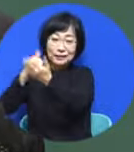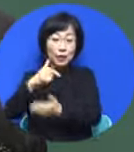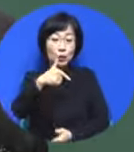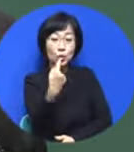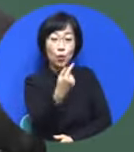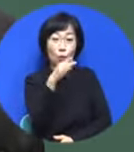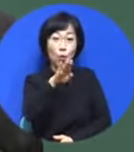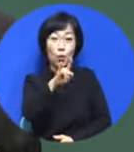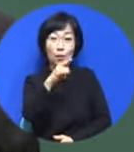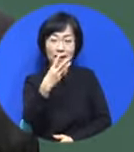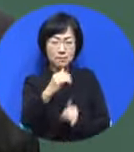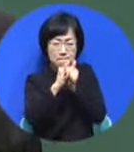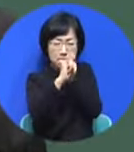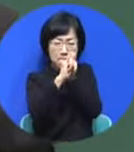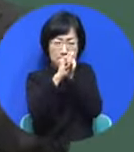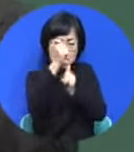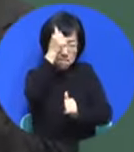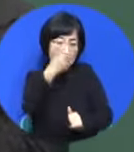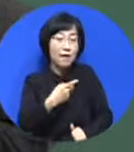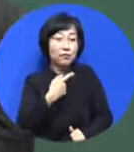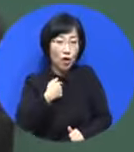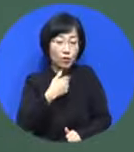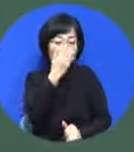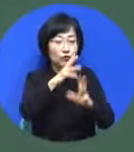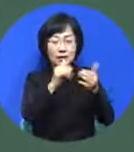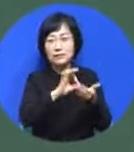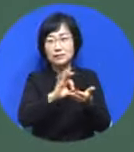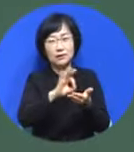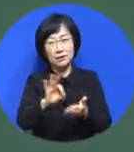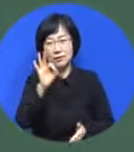He cannot use the Jewish people who have so many Nobel Prizes.